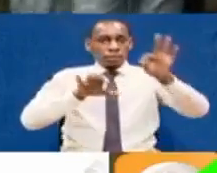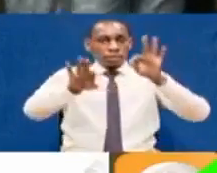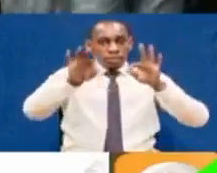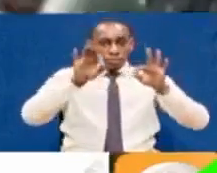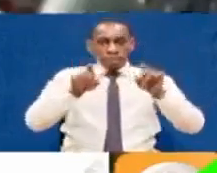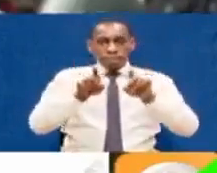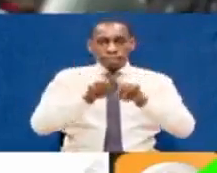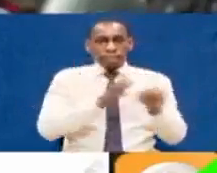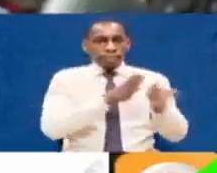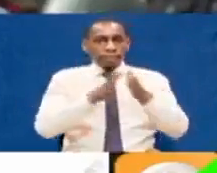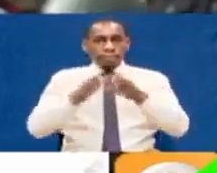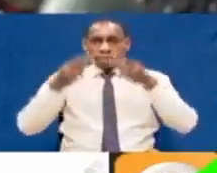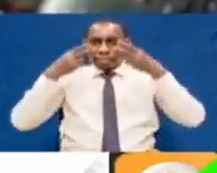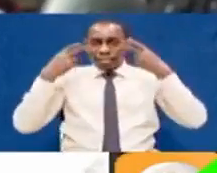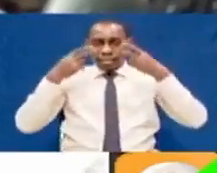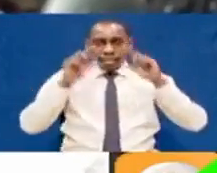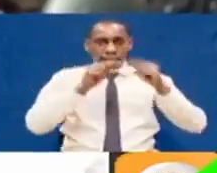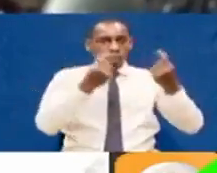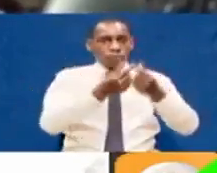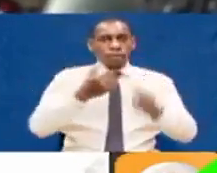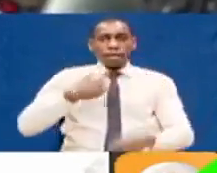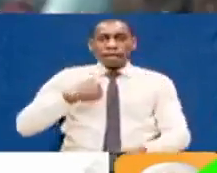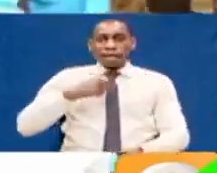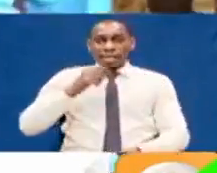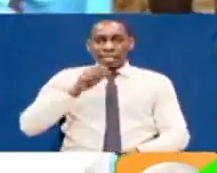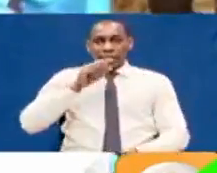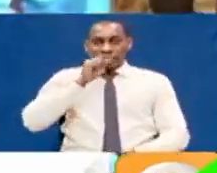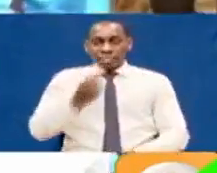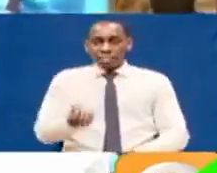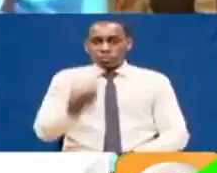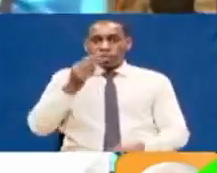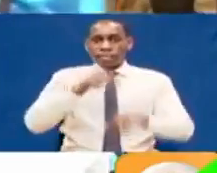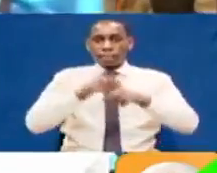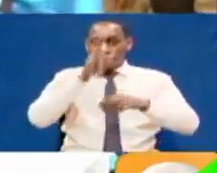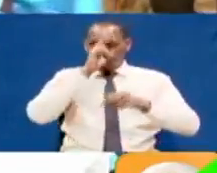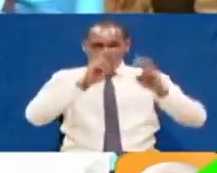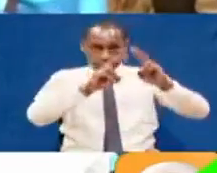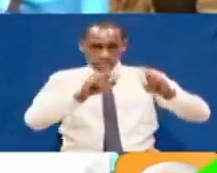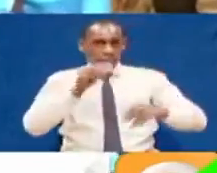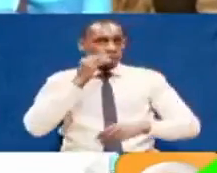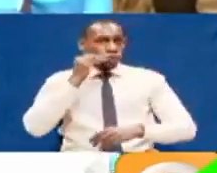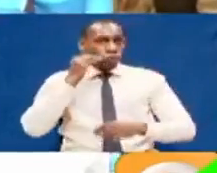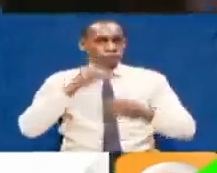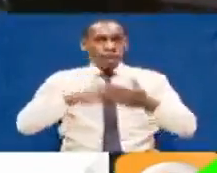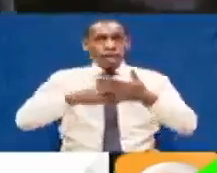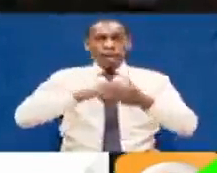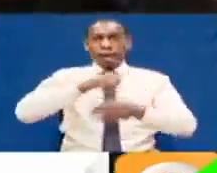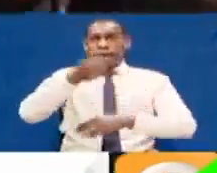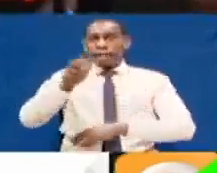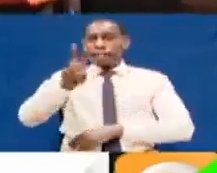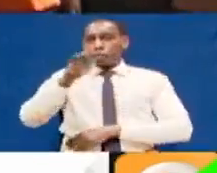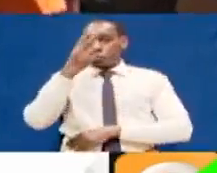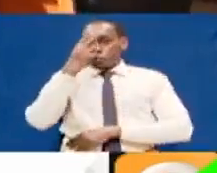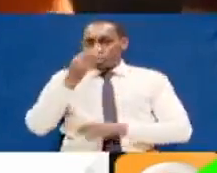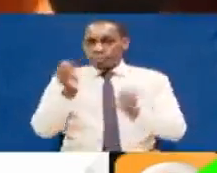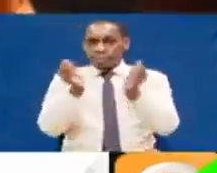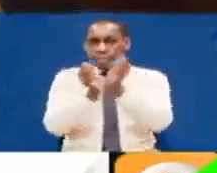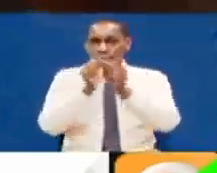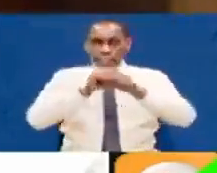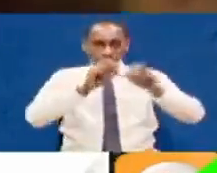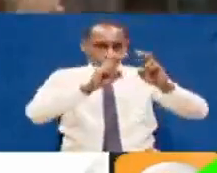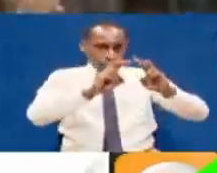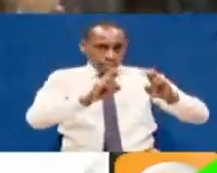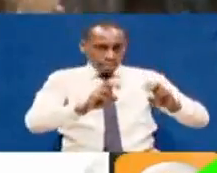four organized terror groups, was armed with a hand grenade when police raided his home. Two other suspects were arrested during the